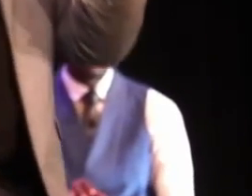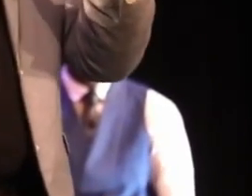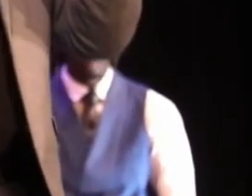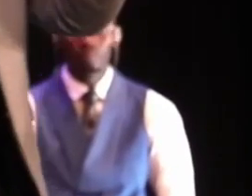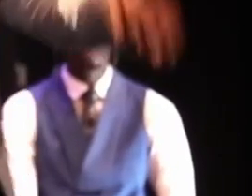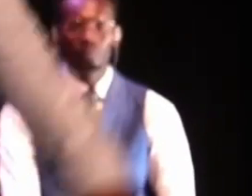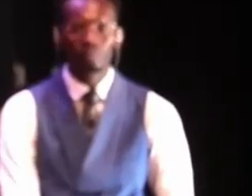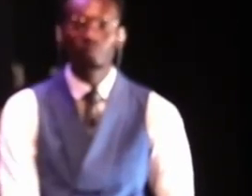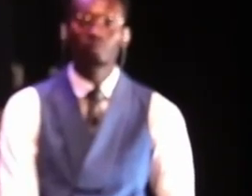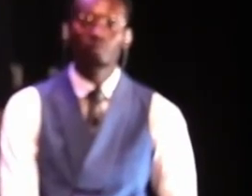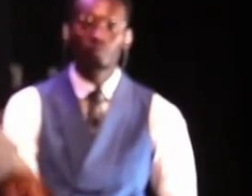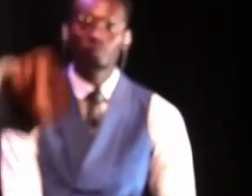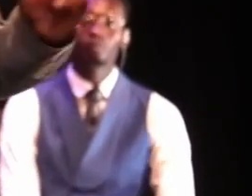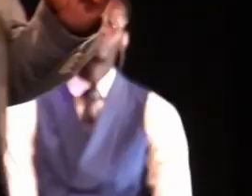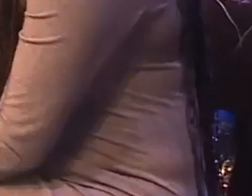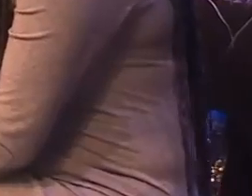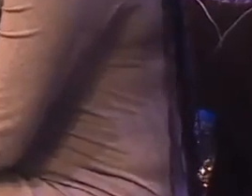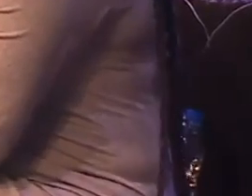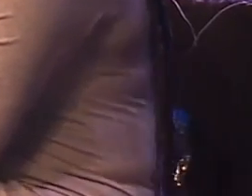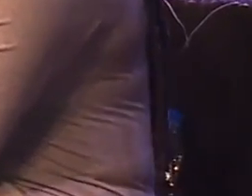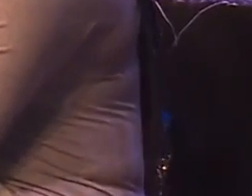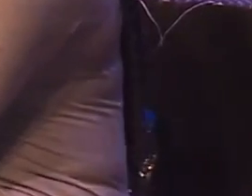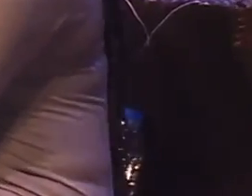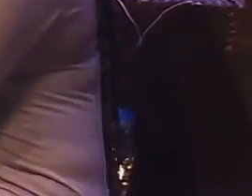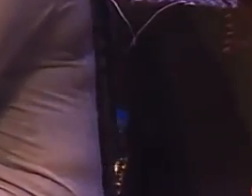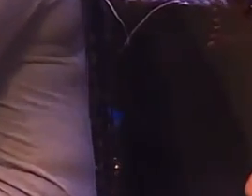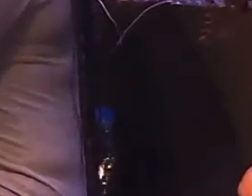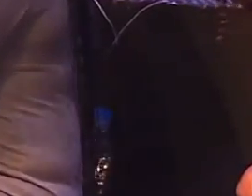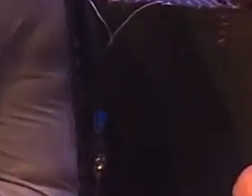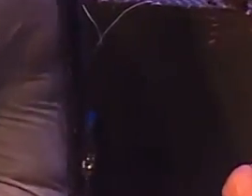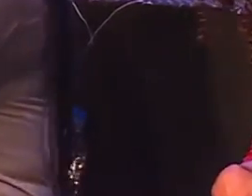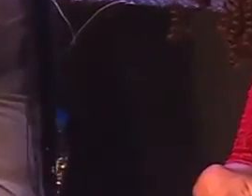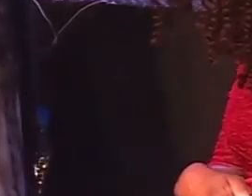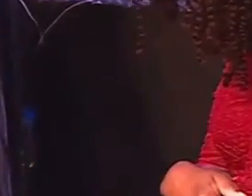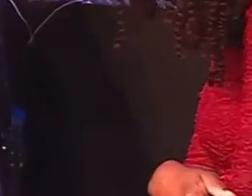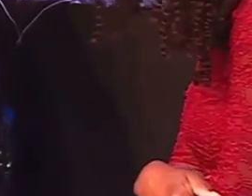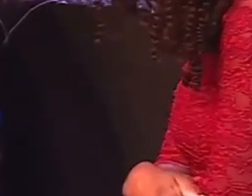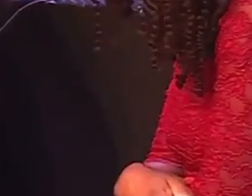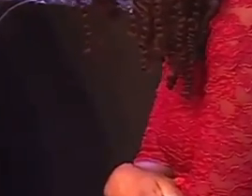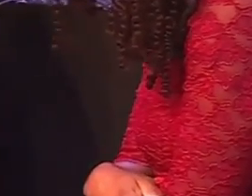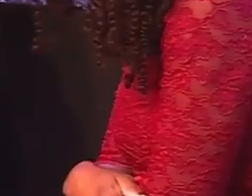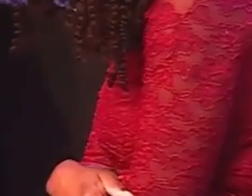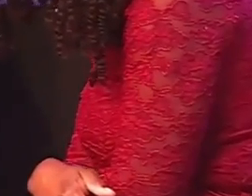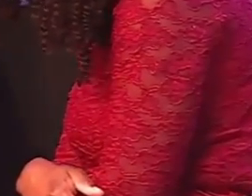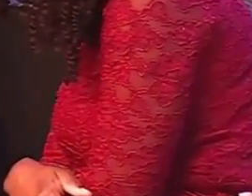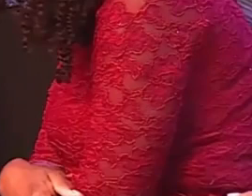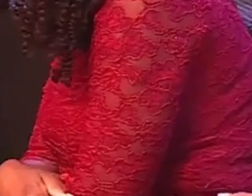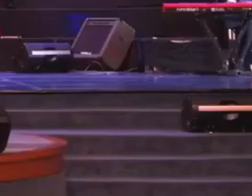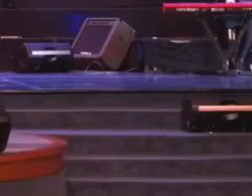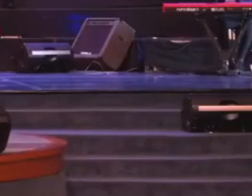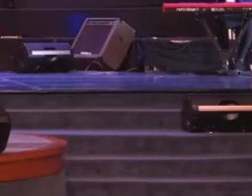Lord will provide. Back to the narrow way, patiently win